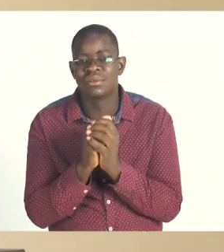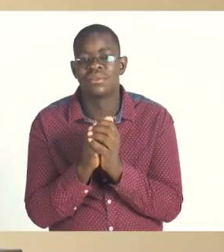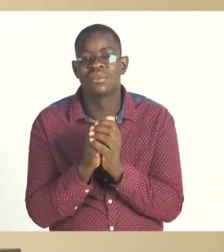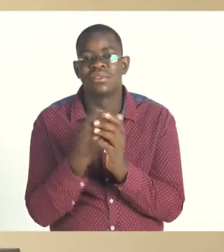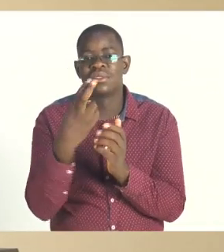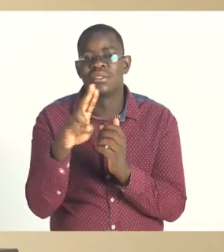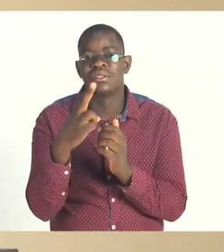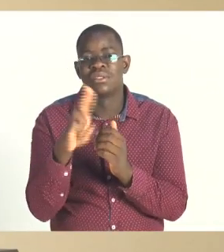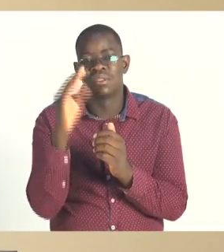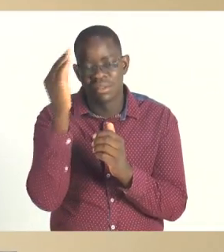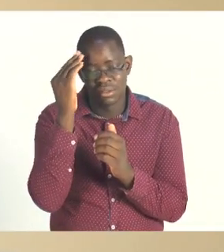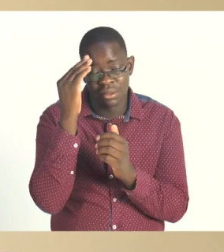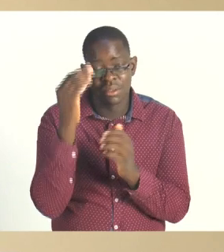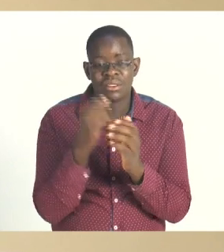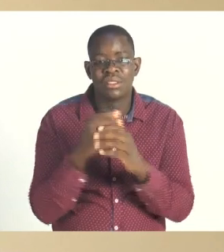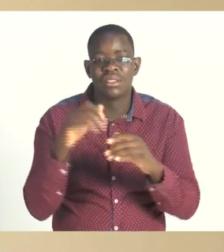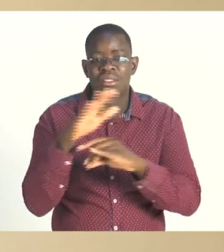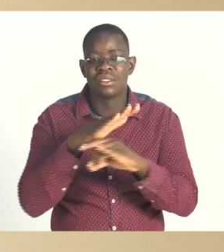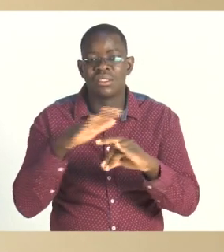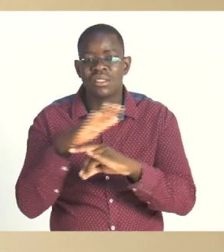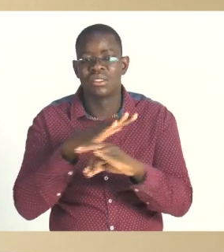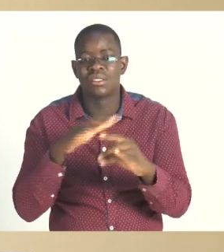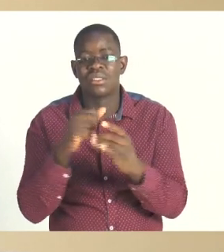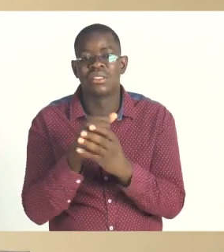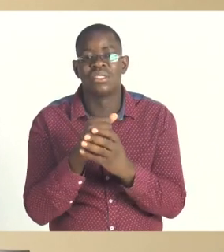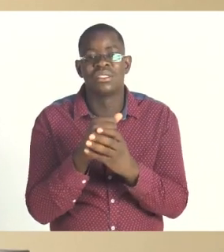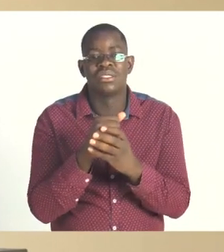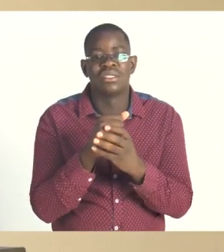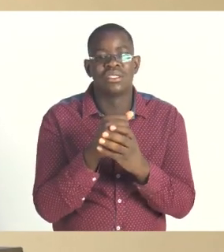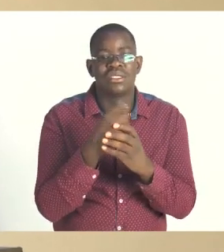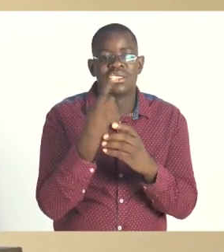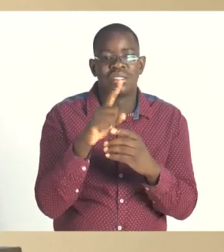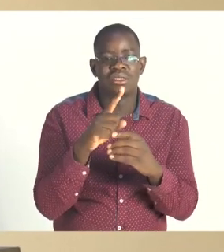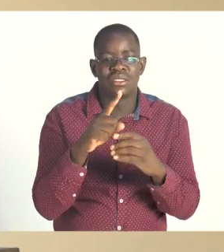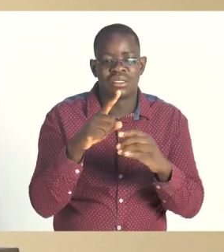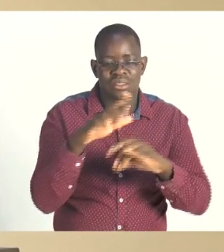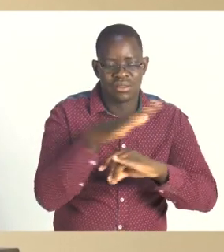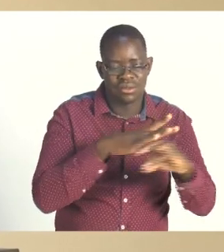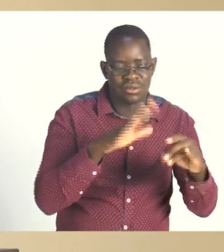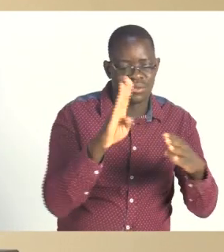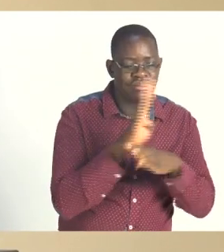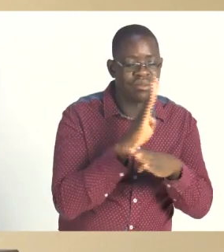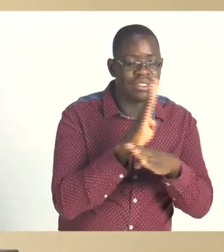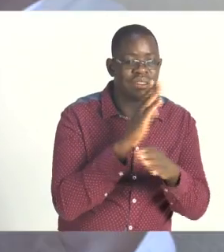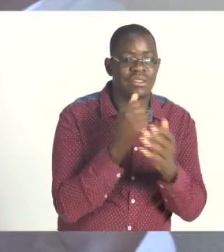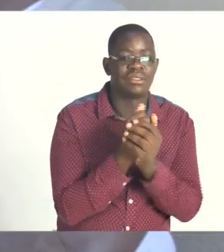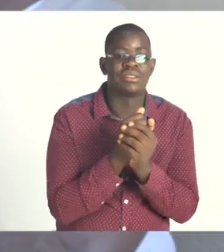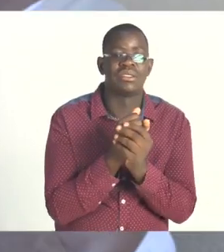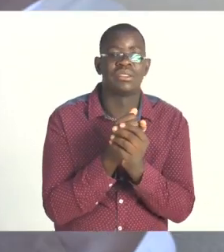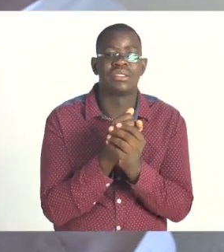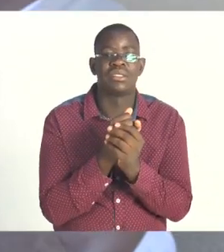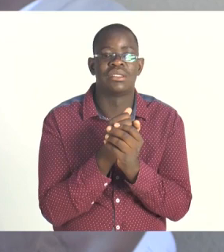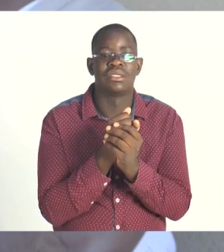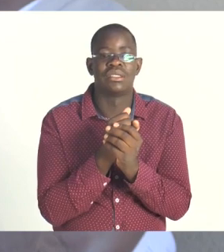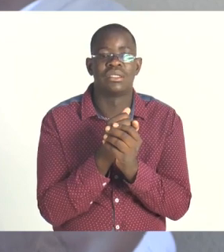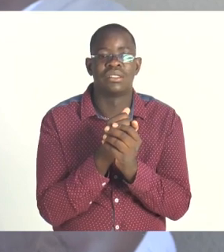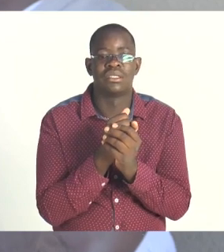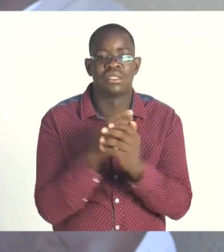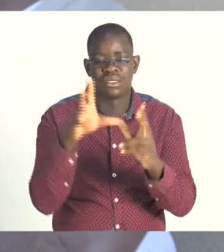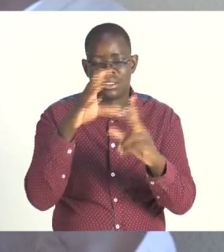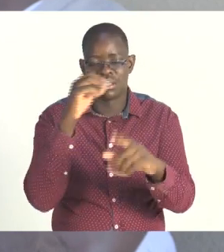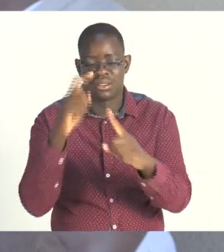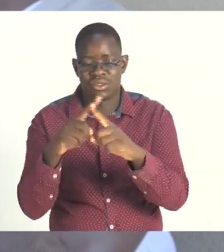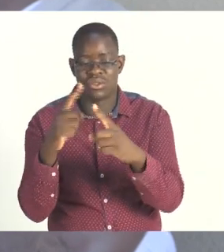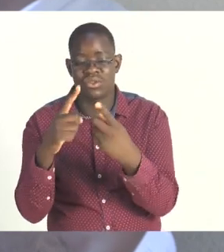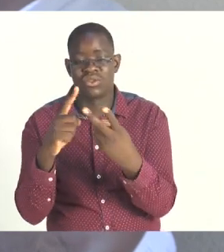no. What you have to realize that these animals are not pets. This is still a farming business. Learners, you know that there are two types